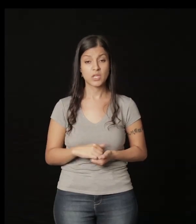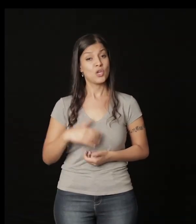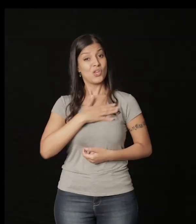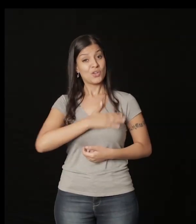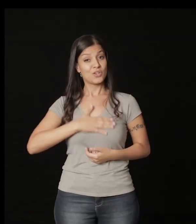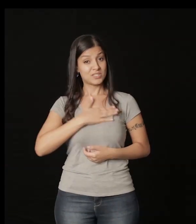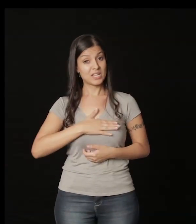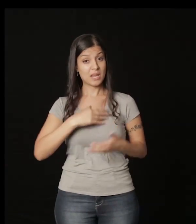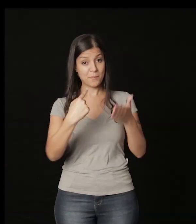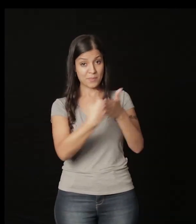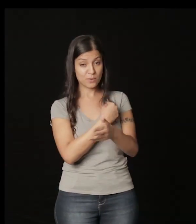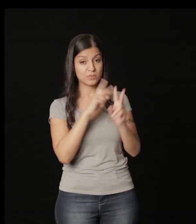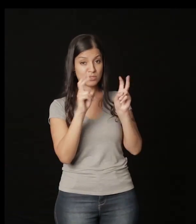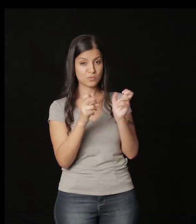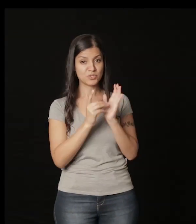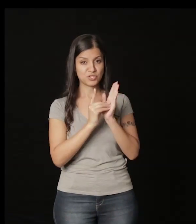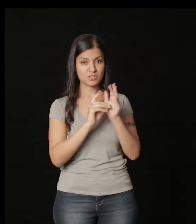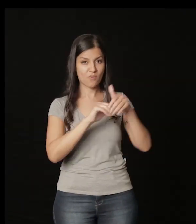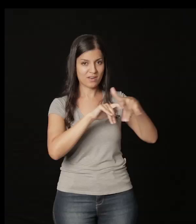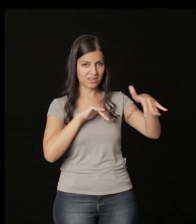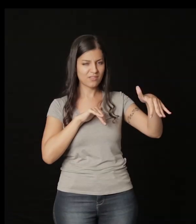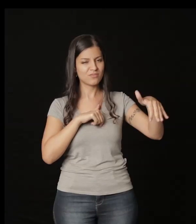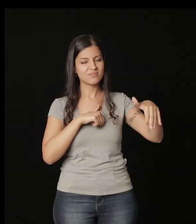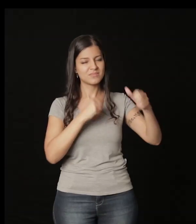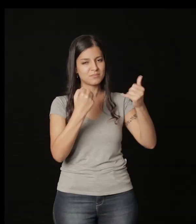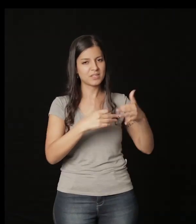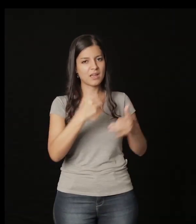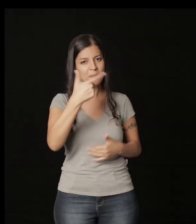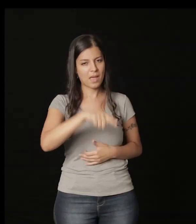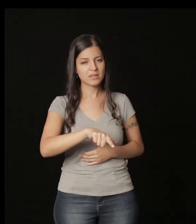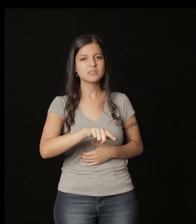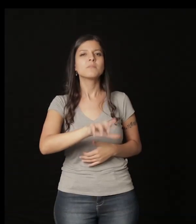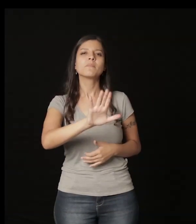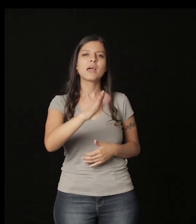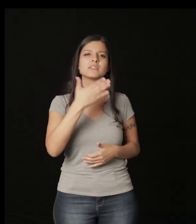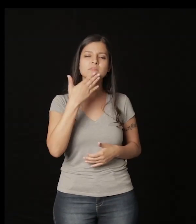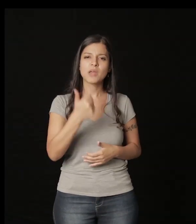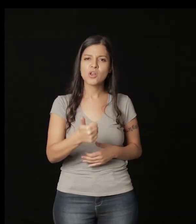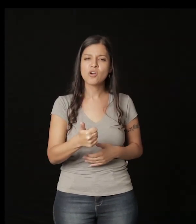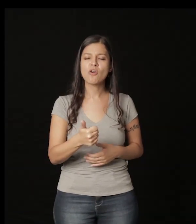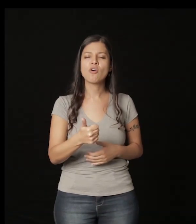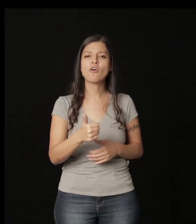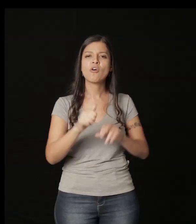But I'd like to talk more about this digital archive question. Okay. But we should come